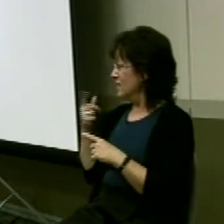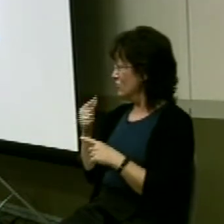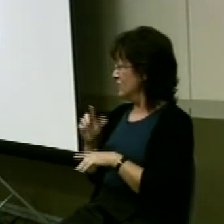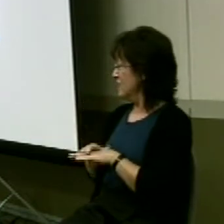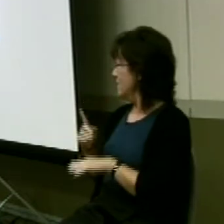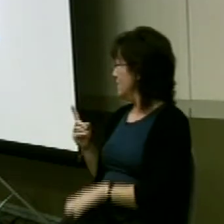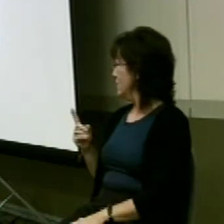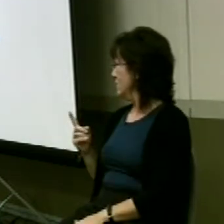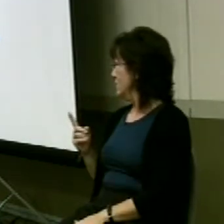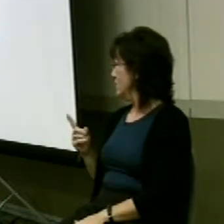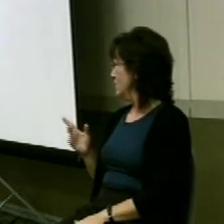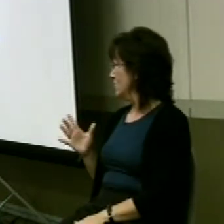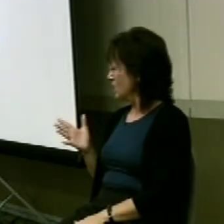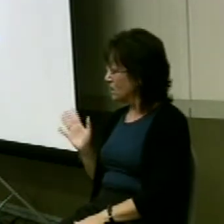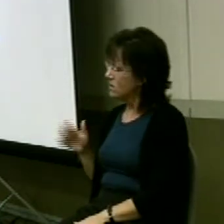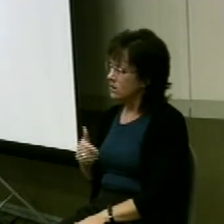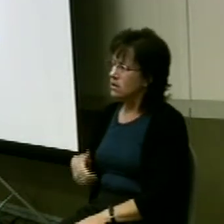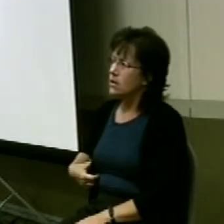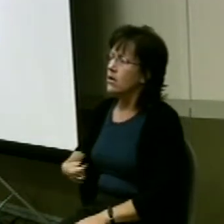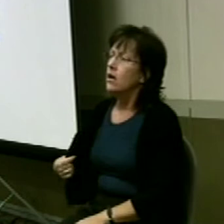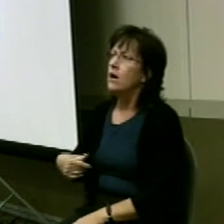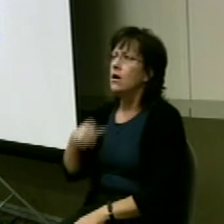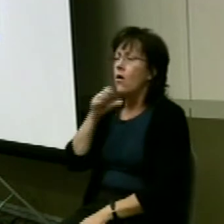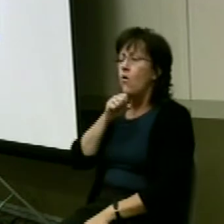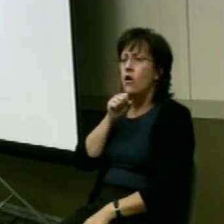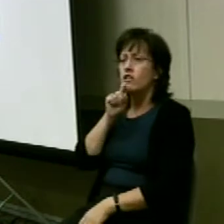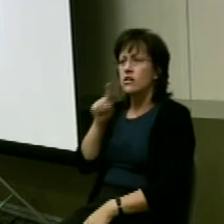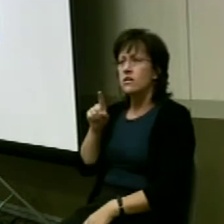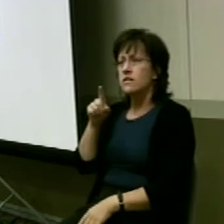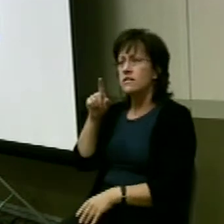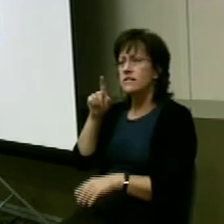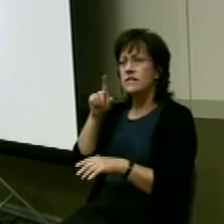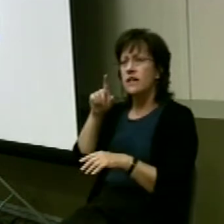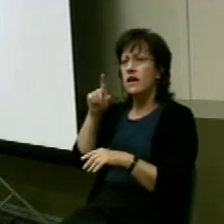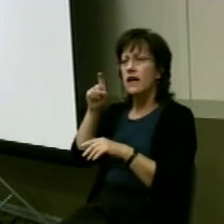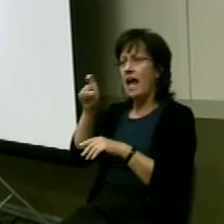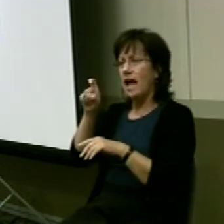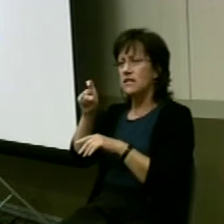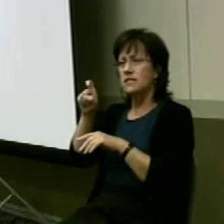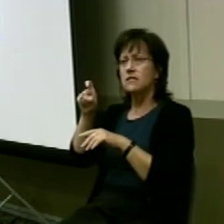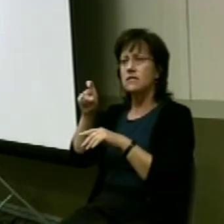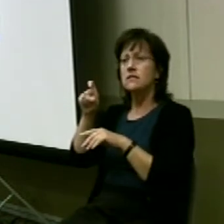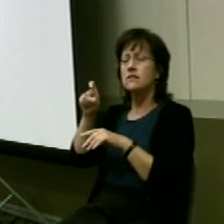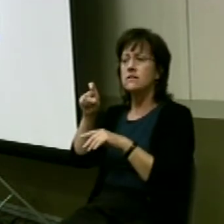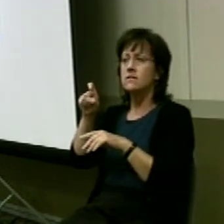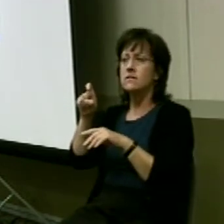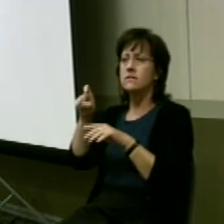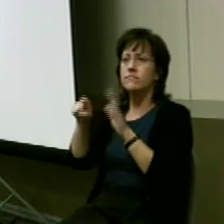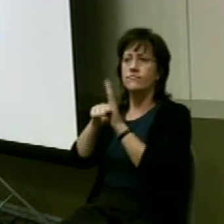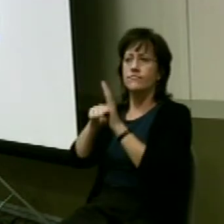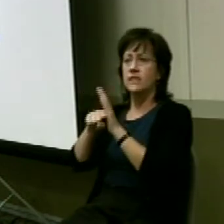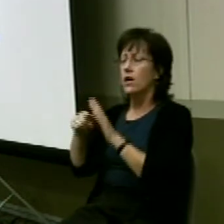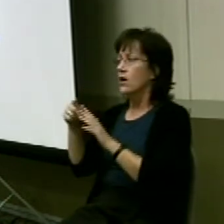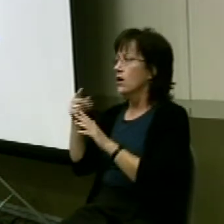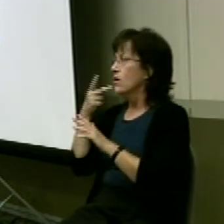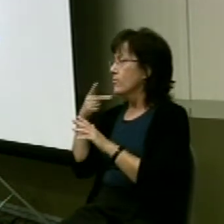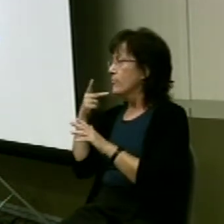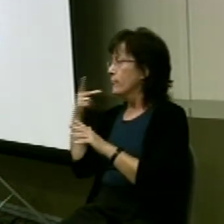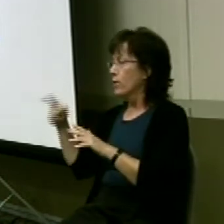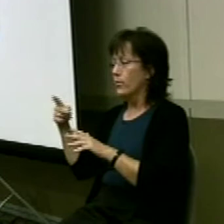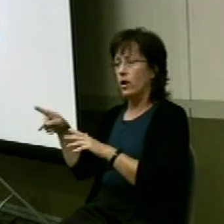given. I don't see any green on here though. Okay. The orange is the X's and the purple is the